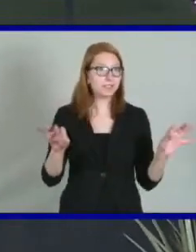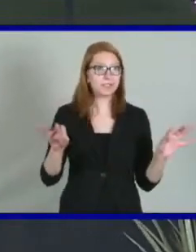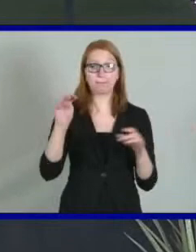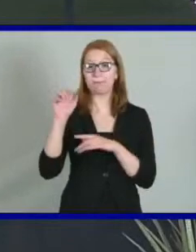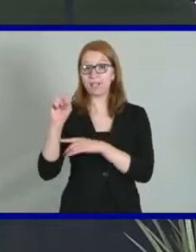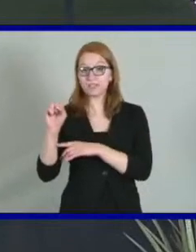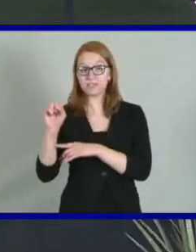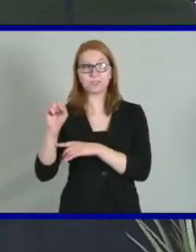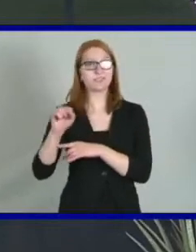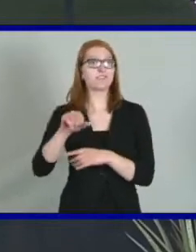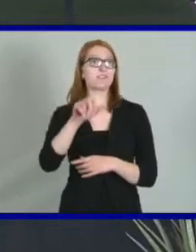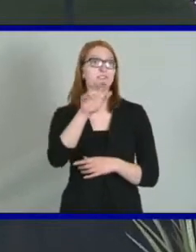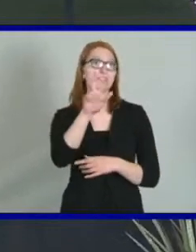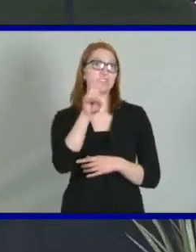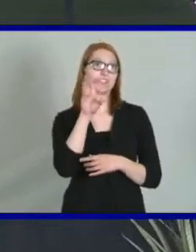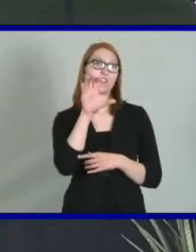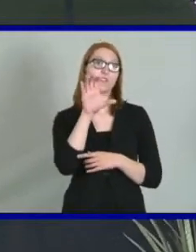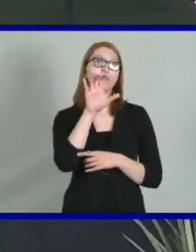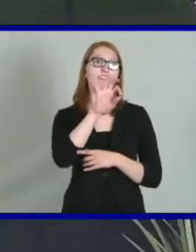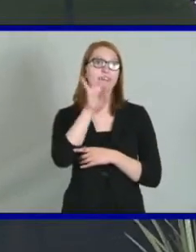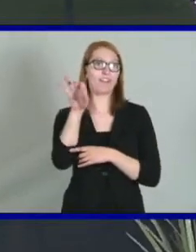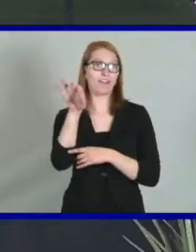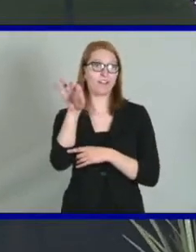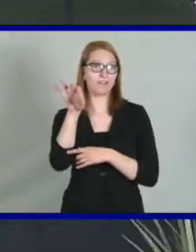699 with master's degrees,